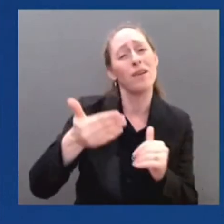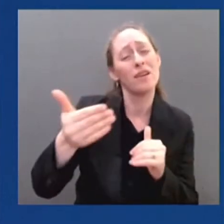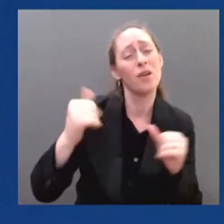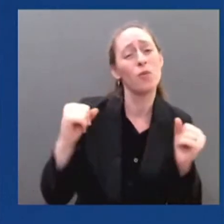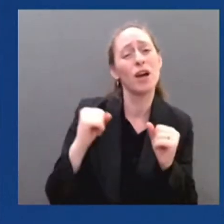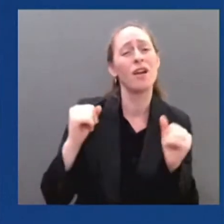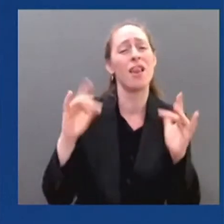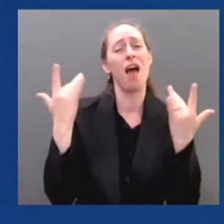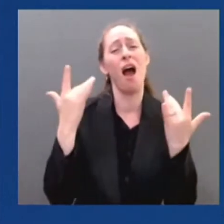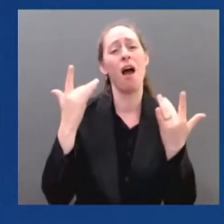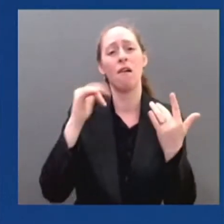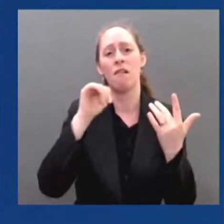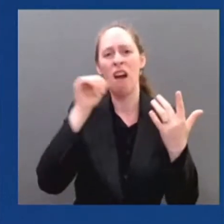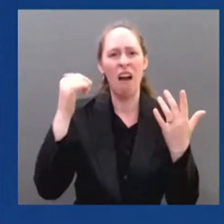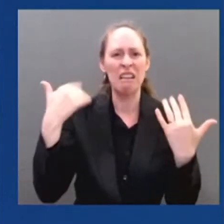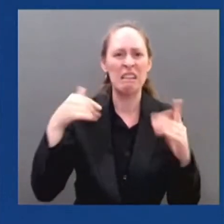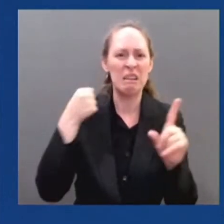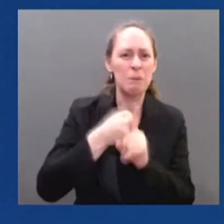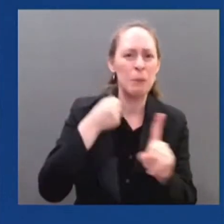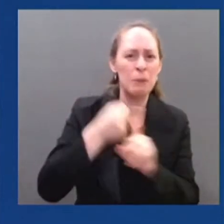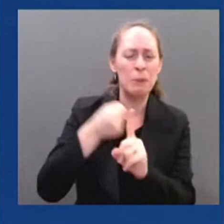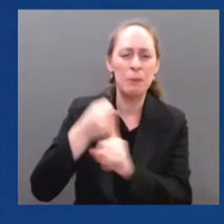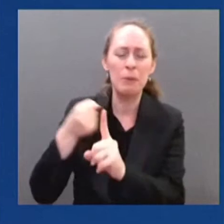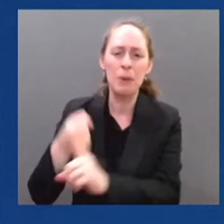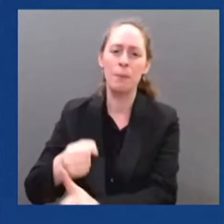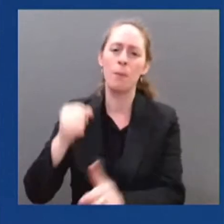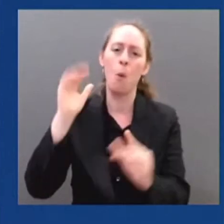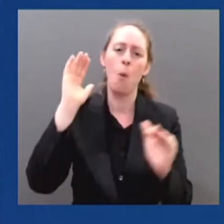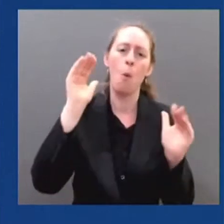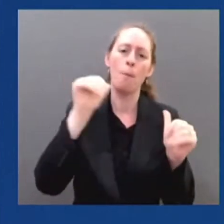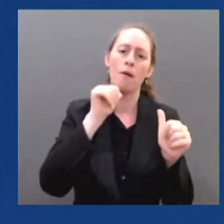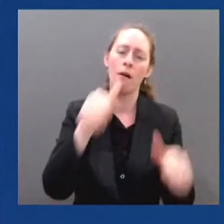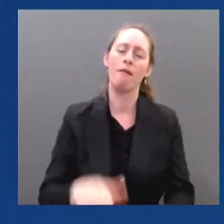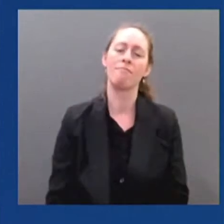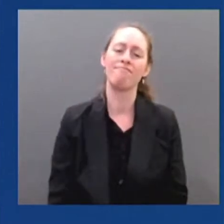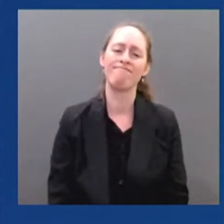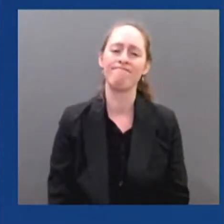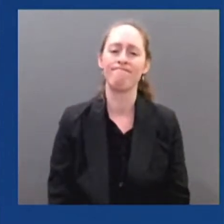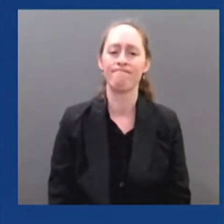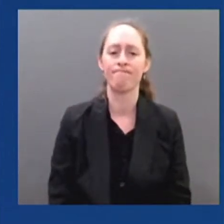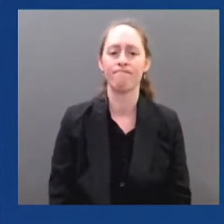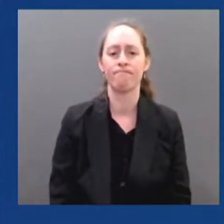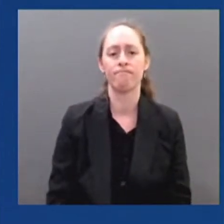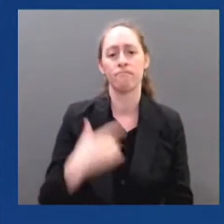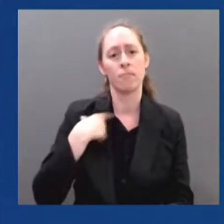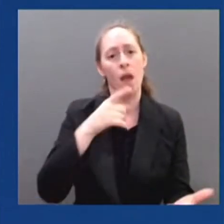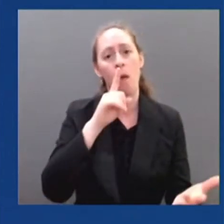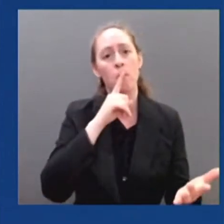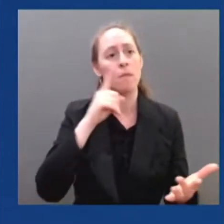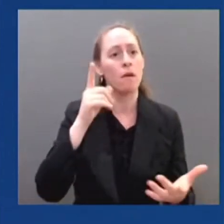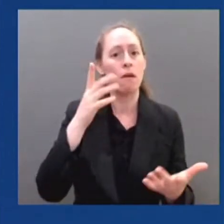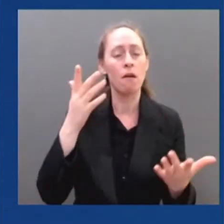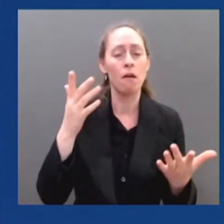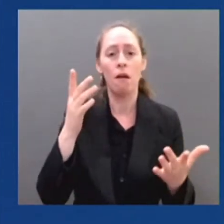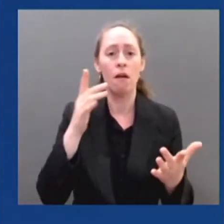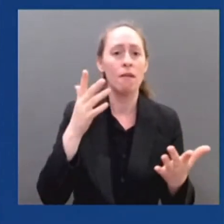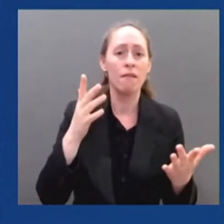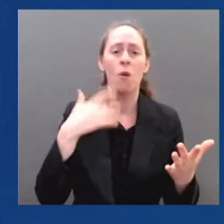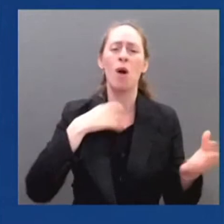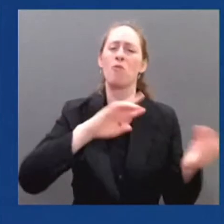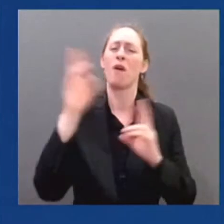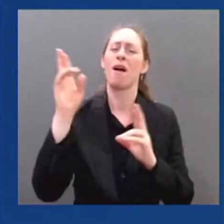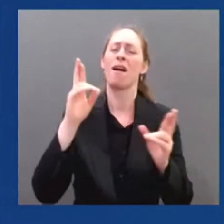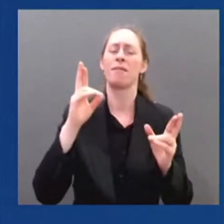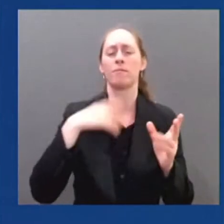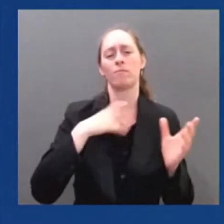planning for a range of different scenarios. So is the 100 million still somewhere in the middle of the range of